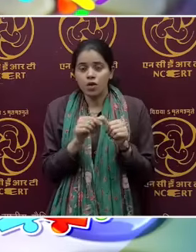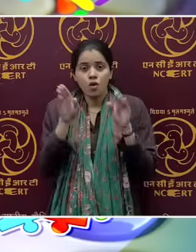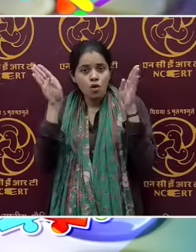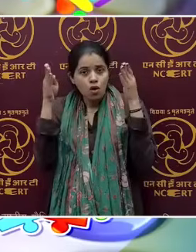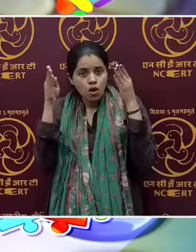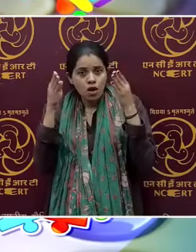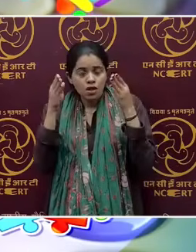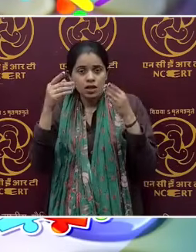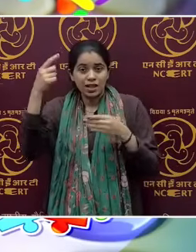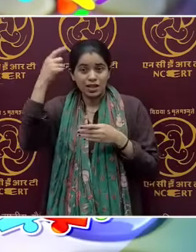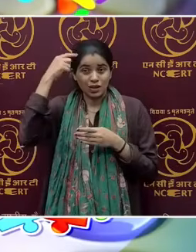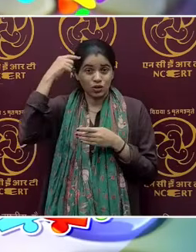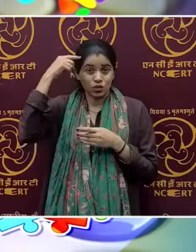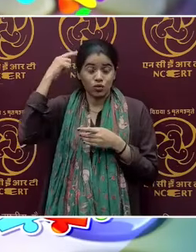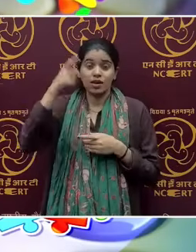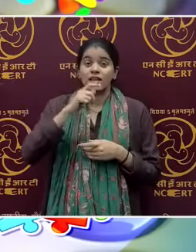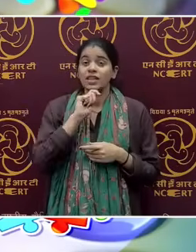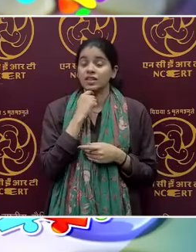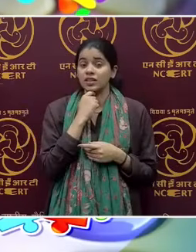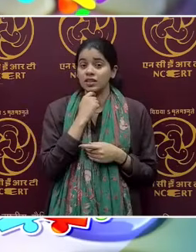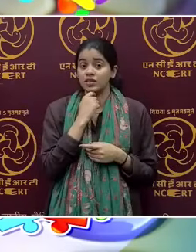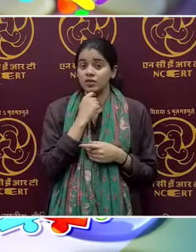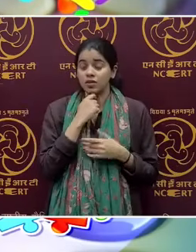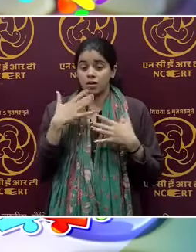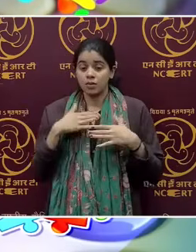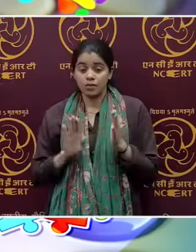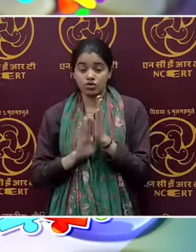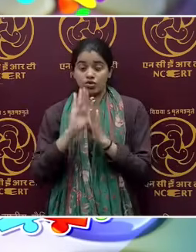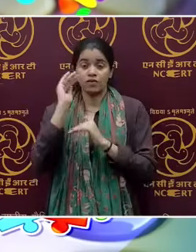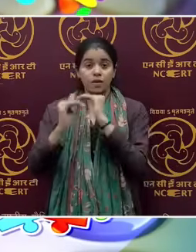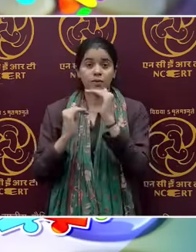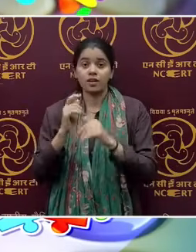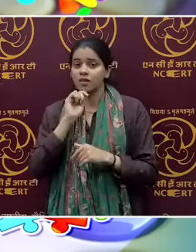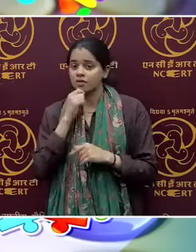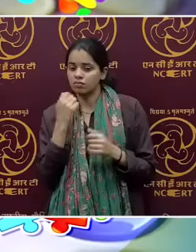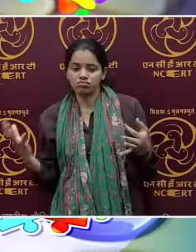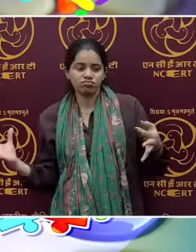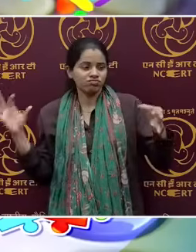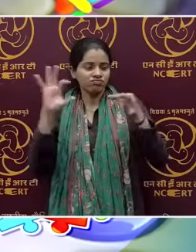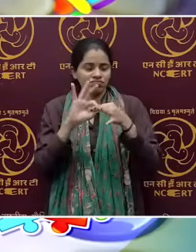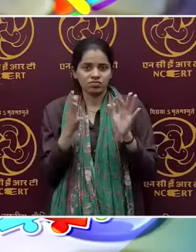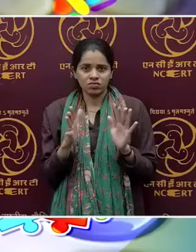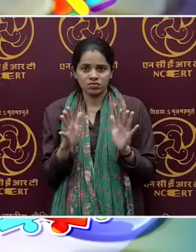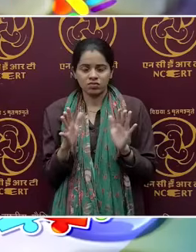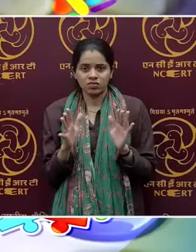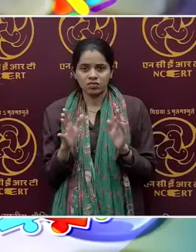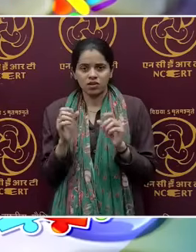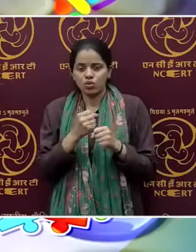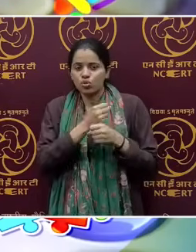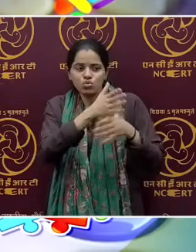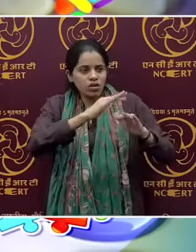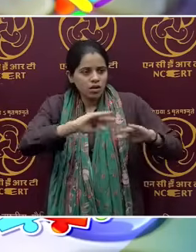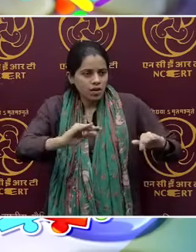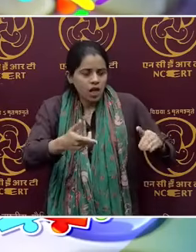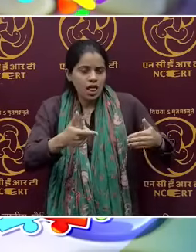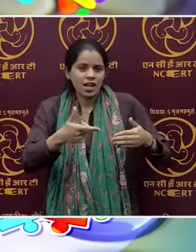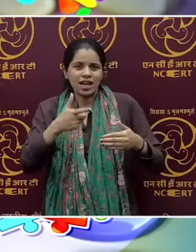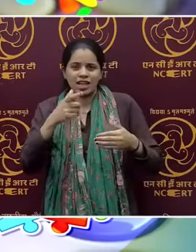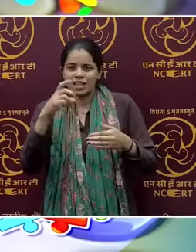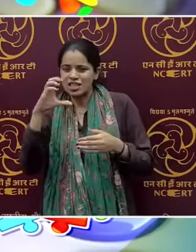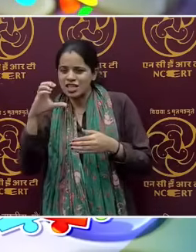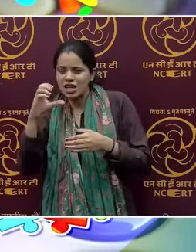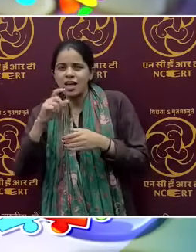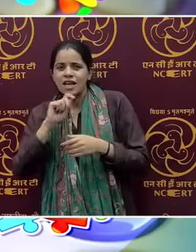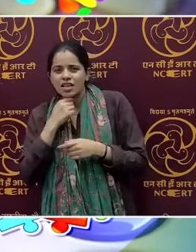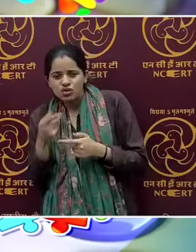autism, the chronological age and the developmental age do not align like it does other people, right? All